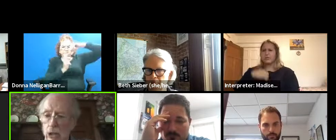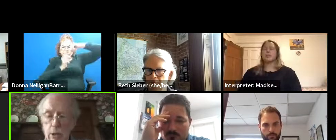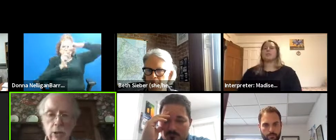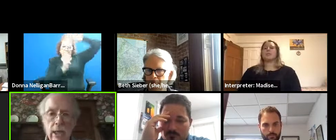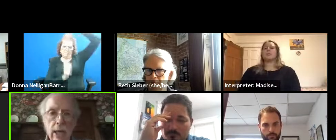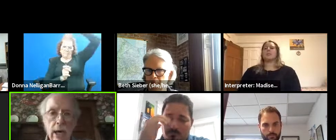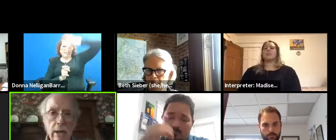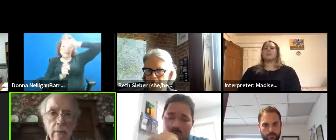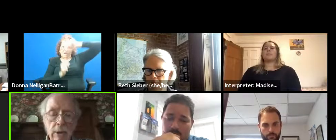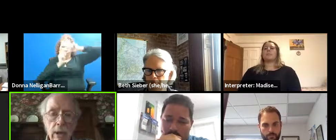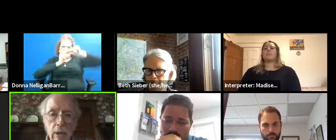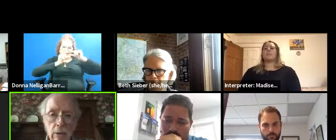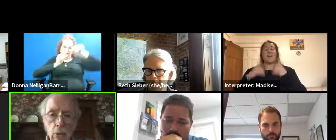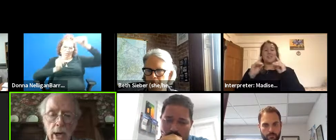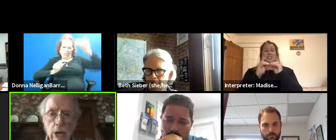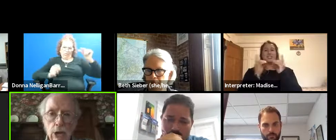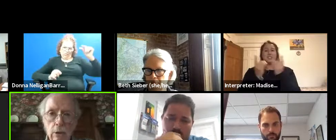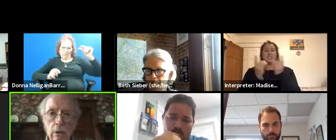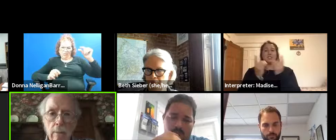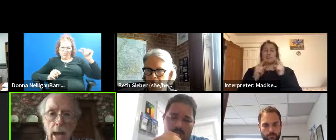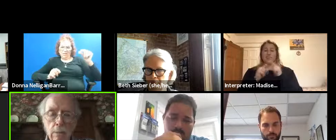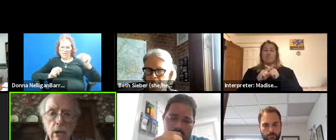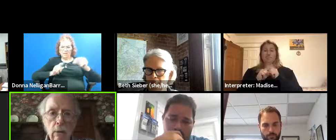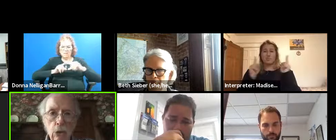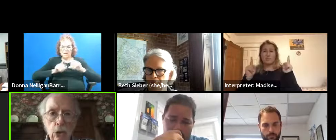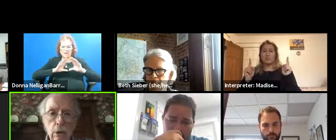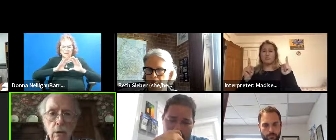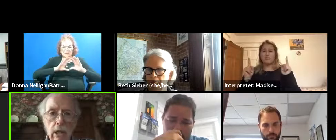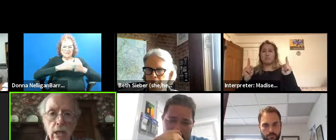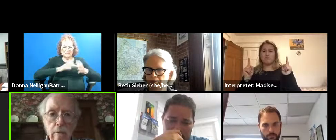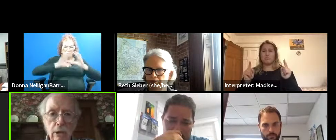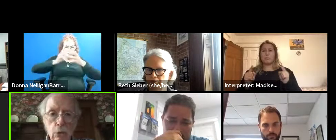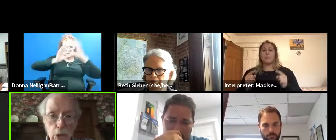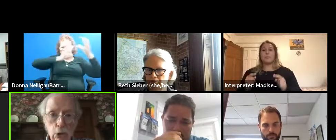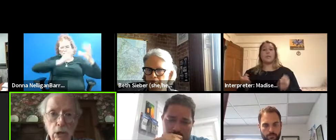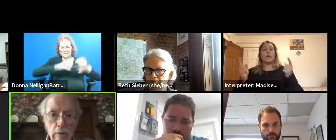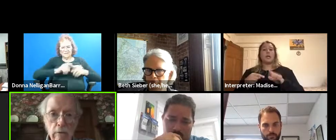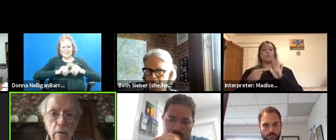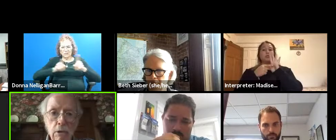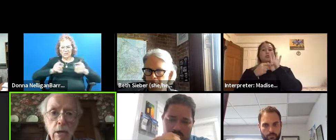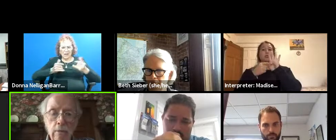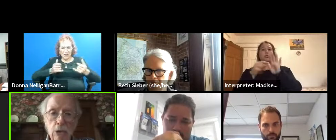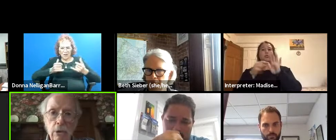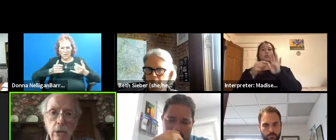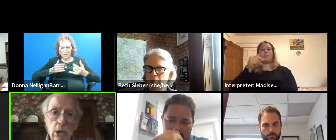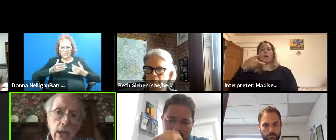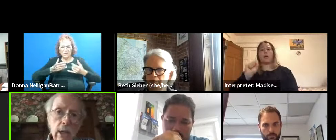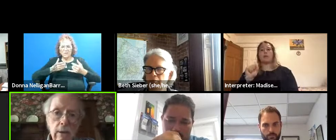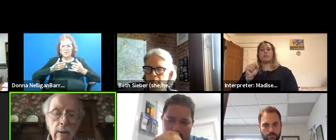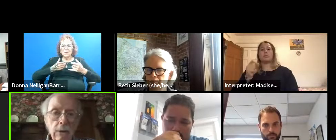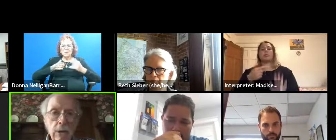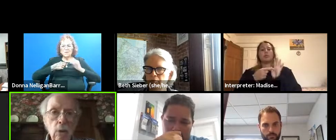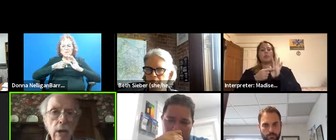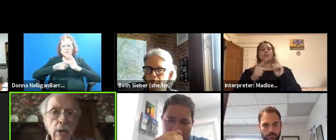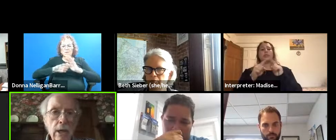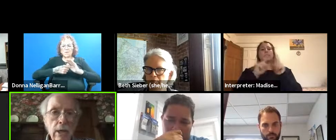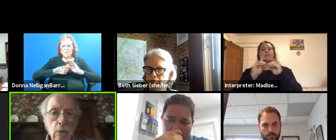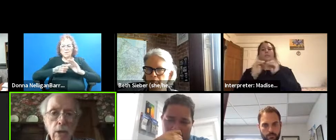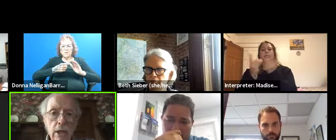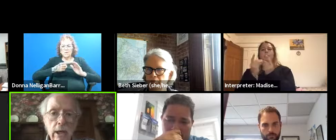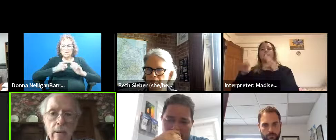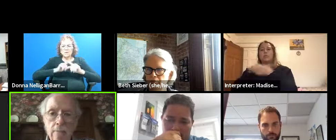are districts like that. When I show you the maps, I will show you the individual districts involved, so you can see,